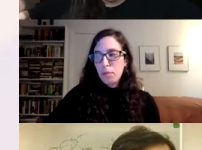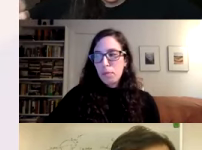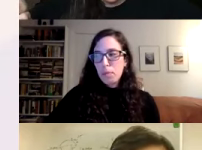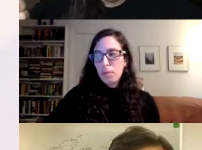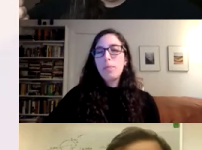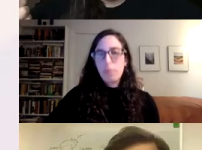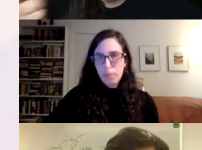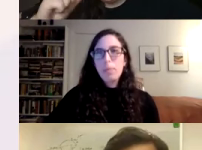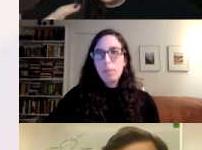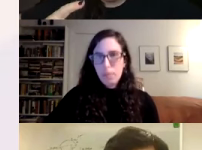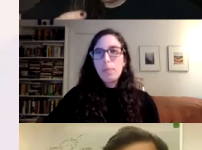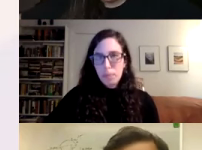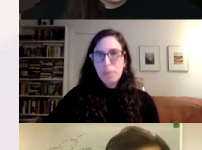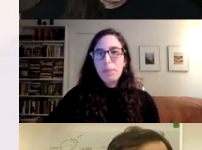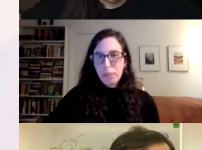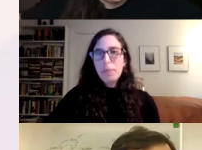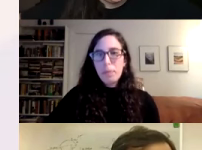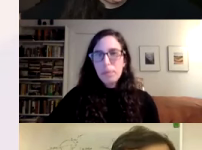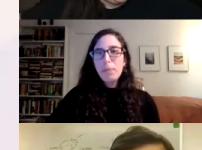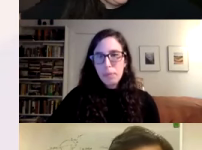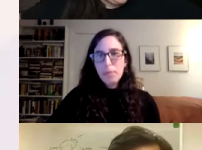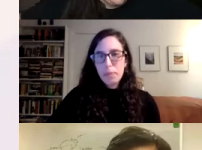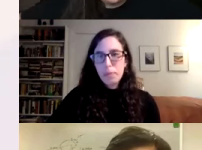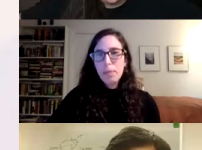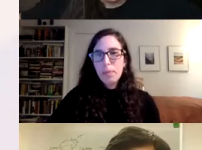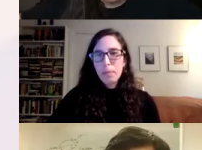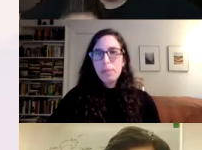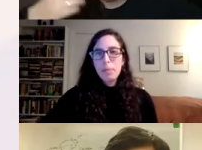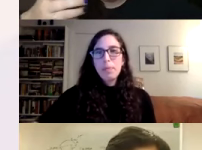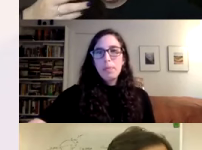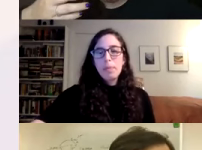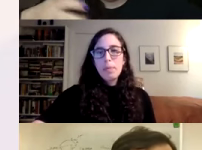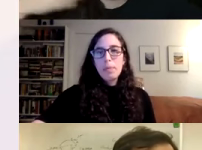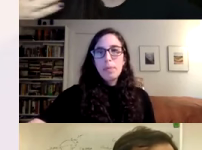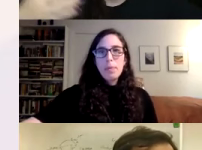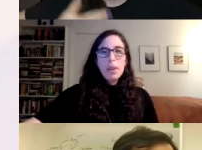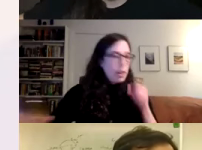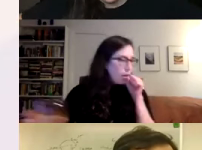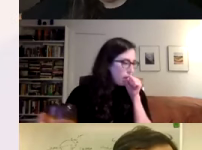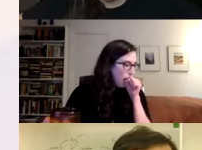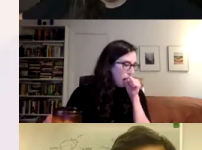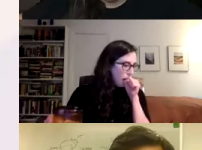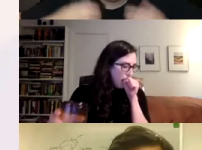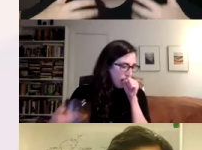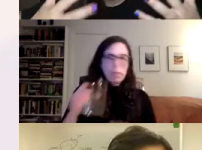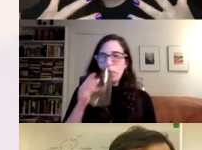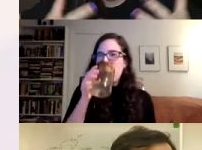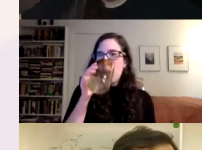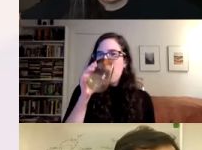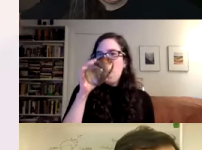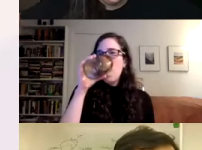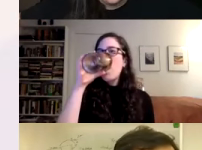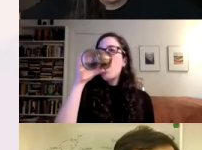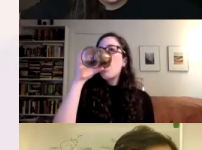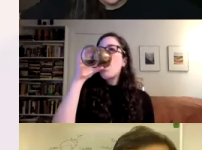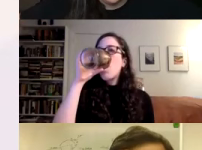which is I forget the common name for it, but what can revive a person after when they're